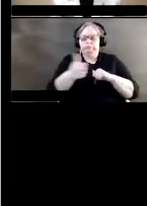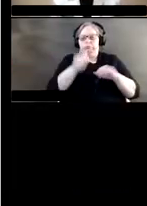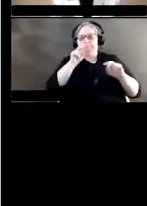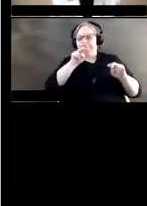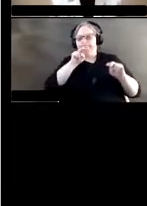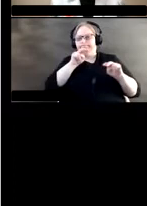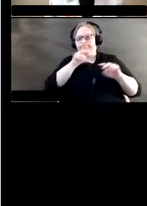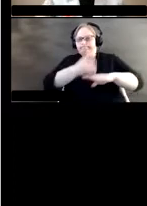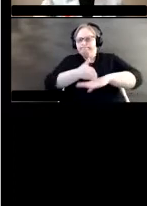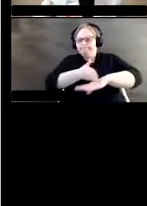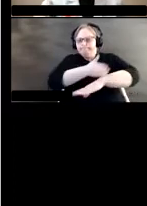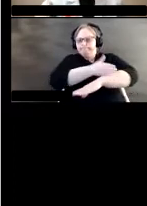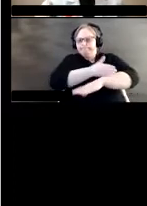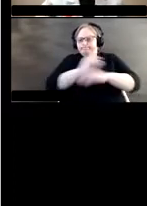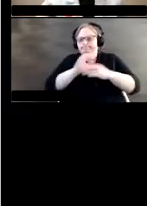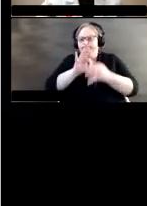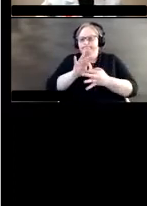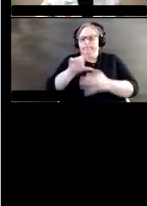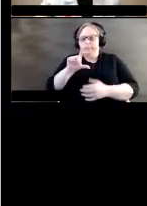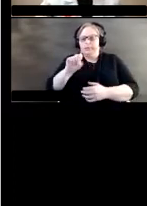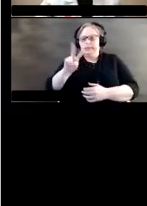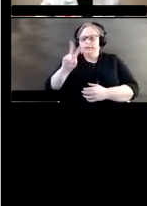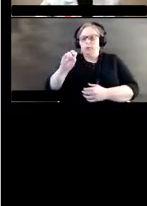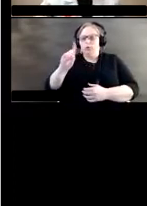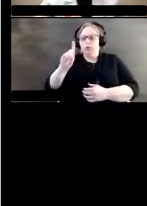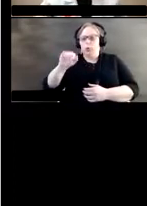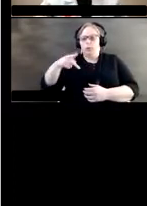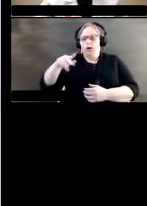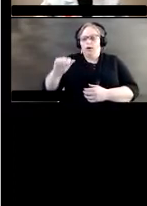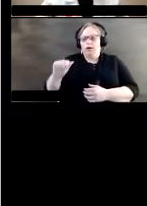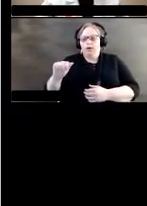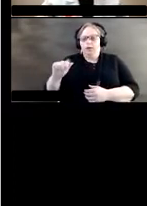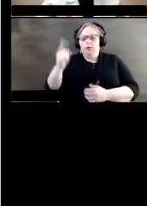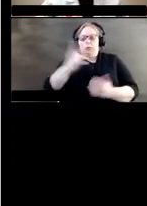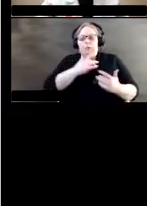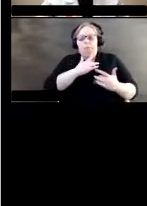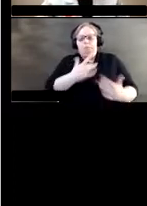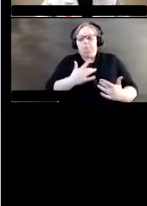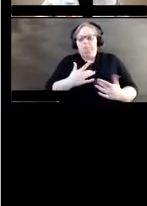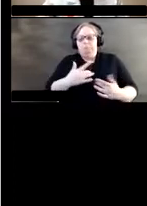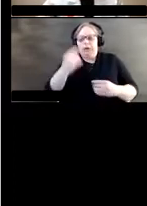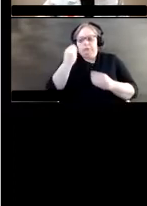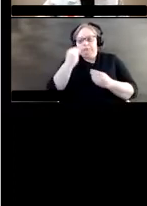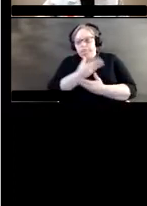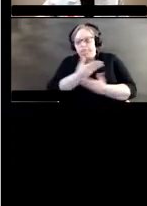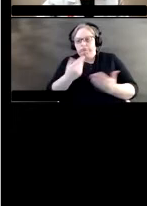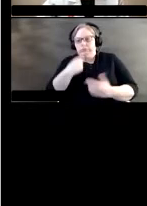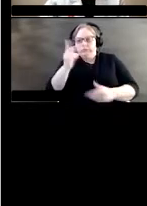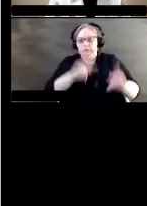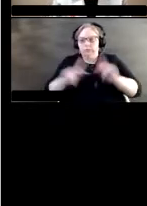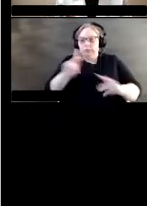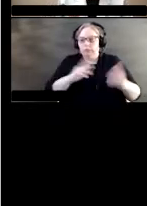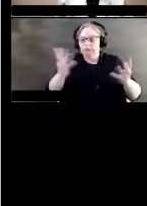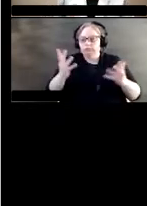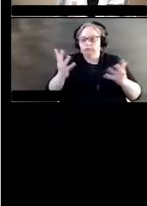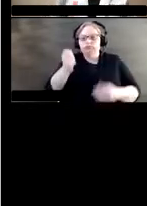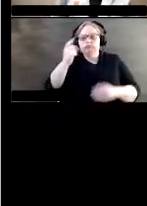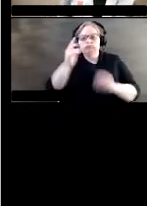monitoring with levodopa treatment. One of the tips I tend to give people for that also is making sure that